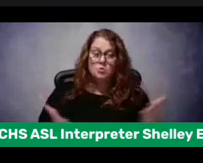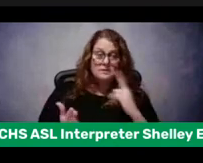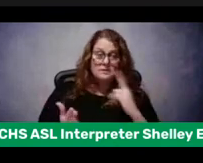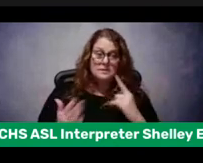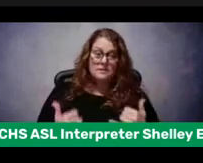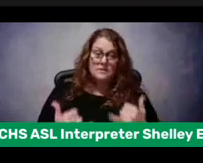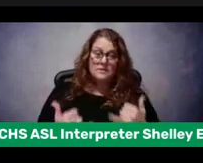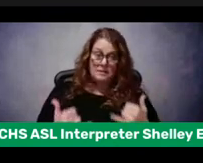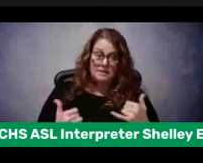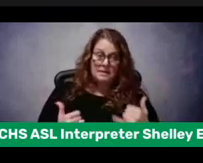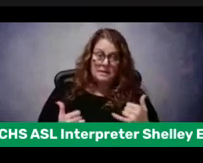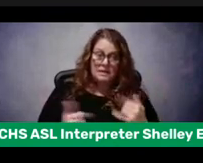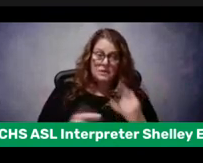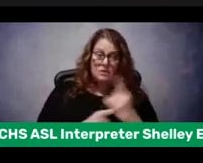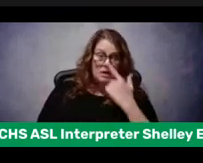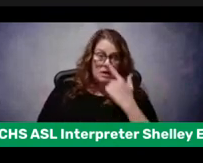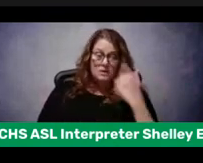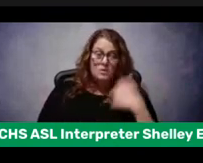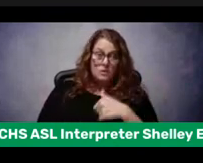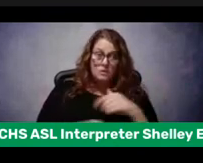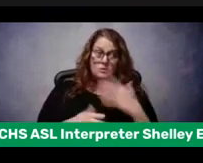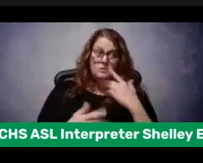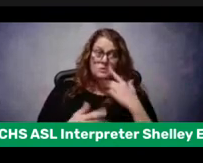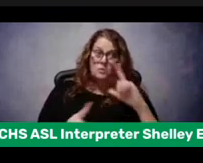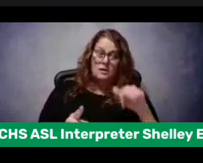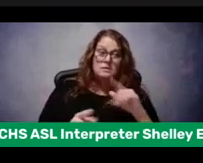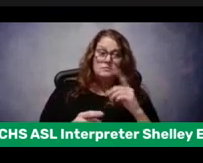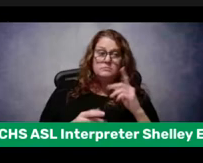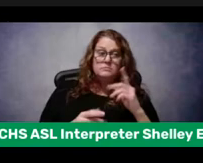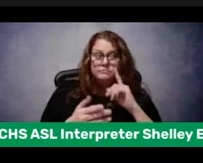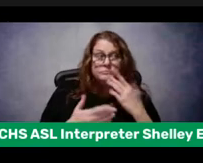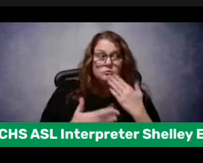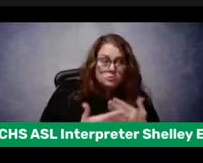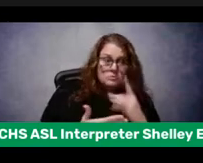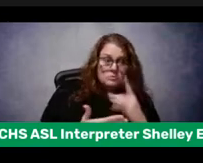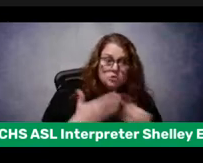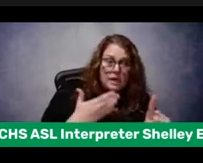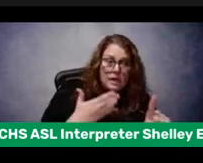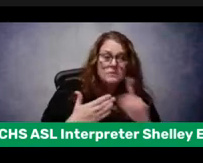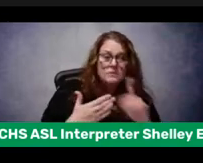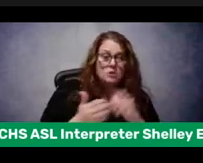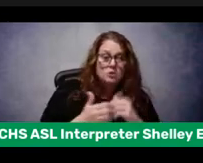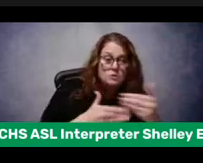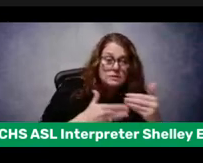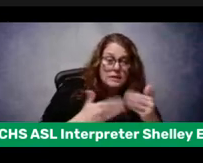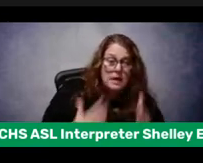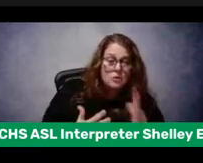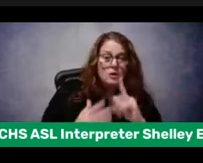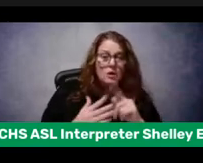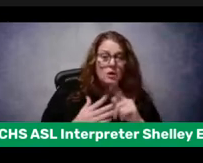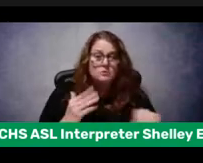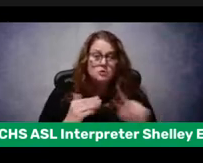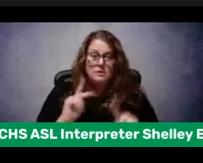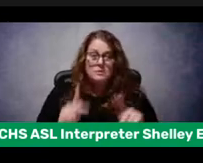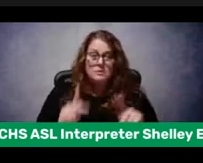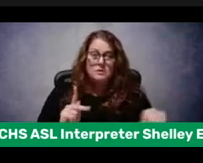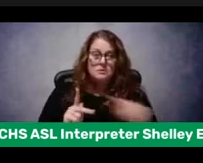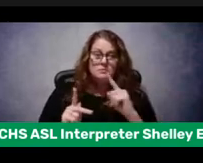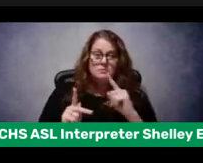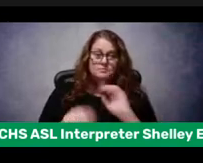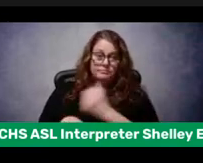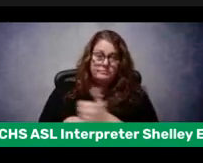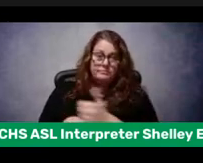immediacy, right? Because I think we're doing wellness checks, we're talking to neighbors, we're talking to all kinds of people that are laying out